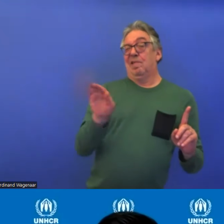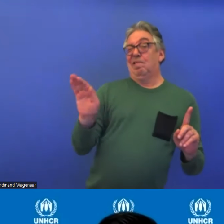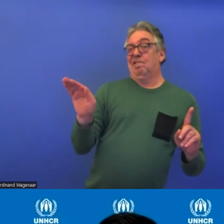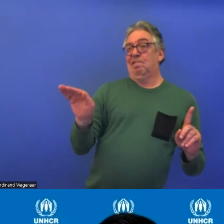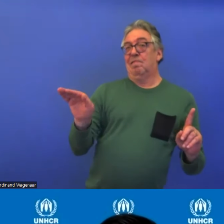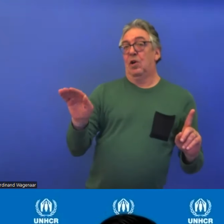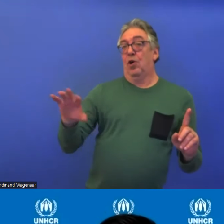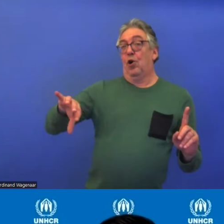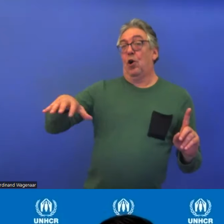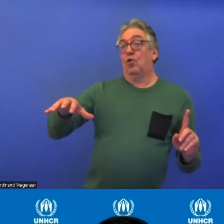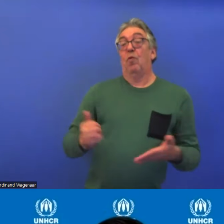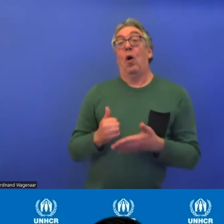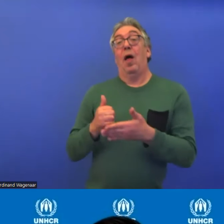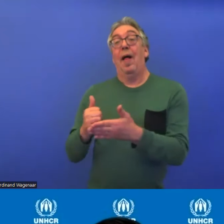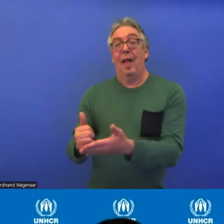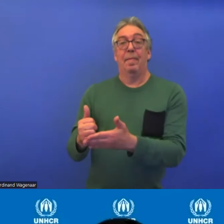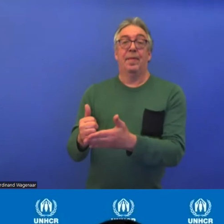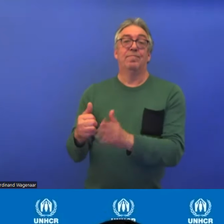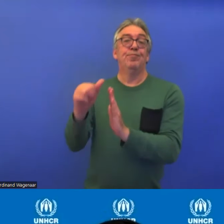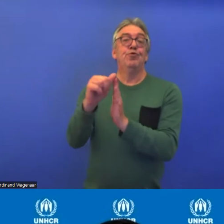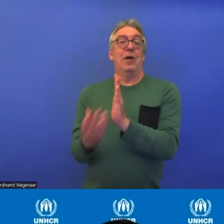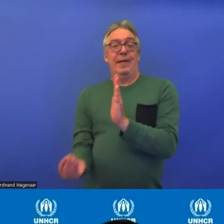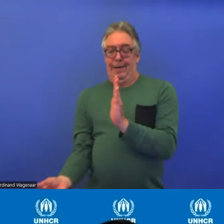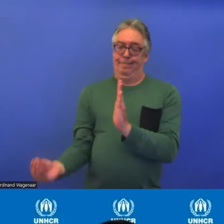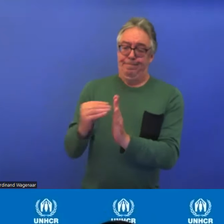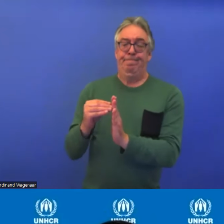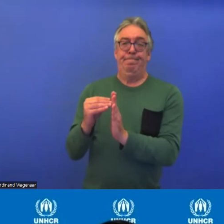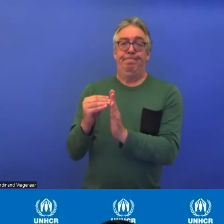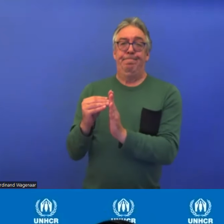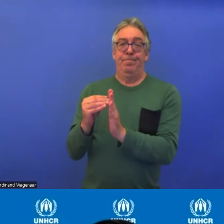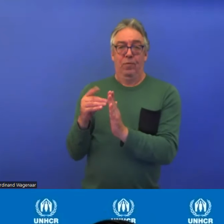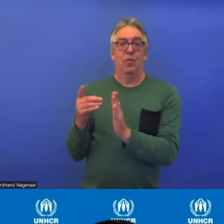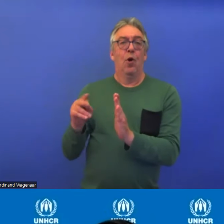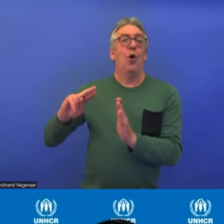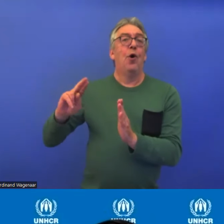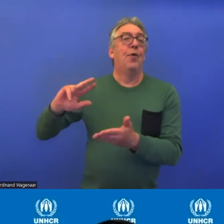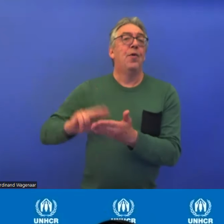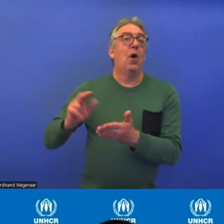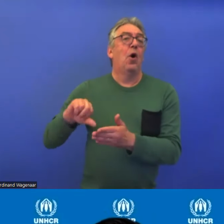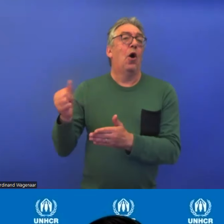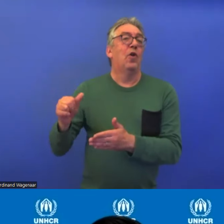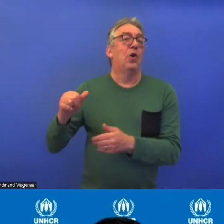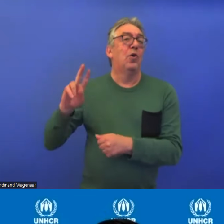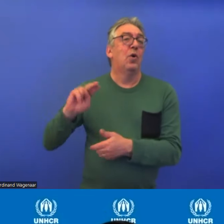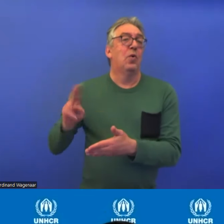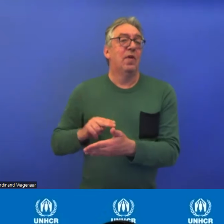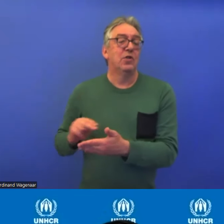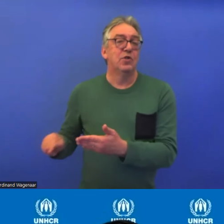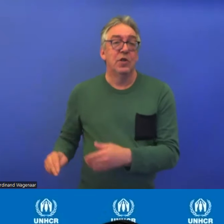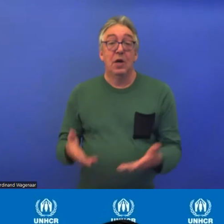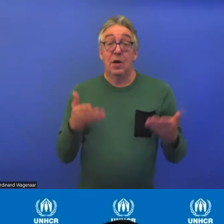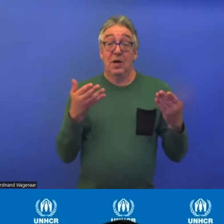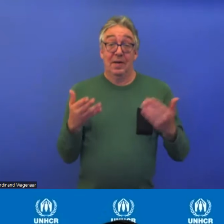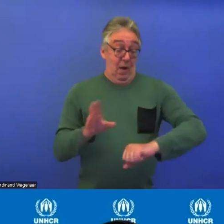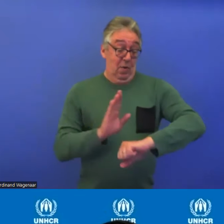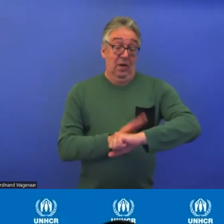discussion. Thank you, Peter. So we have addressed all the questions and we are at the end of